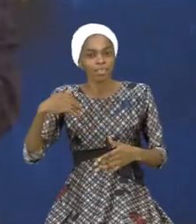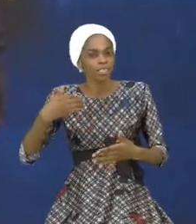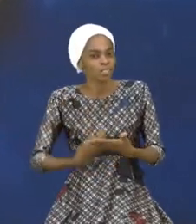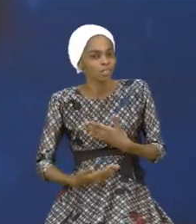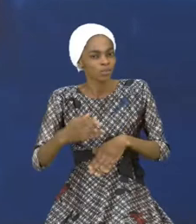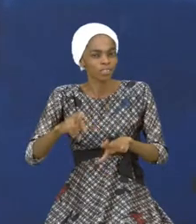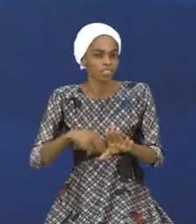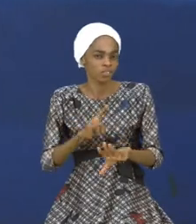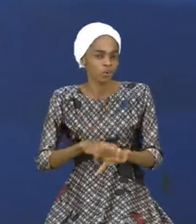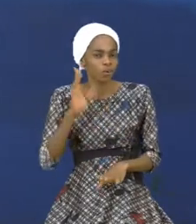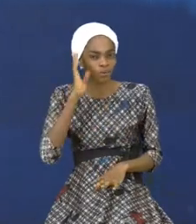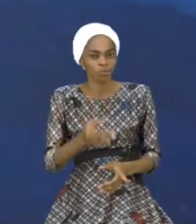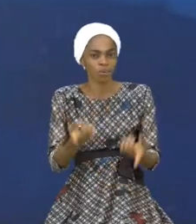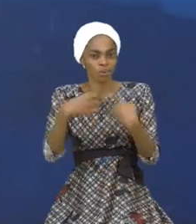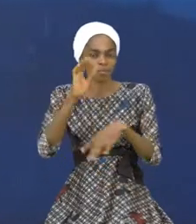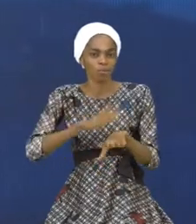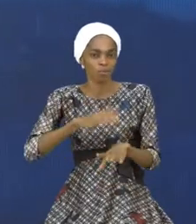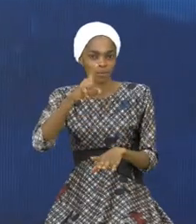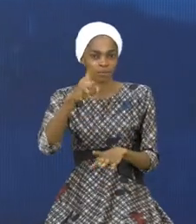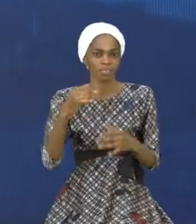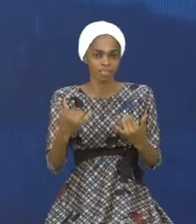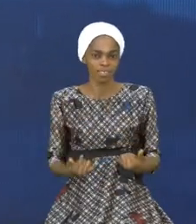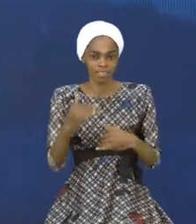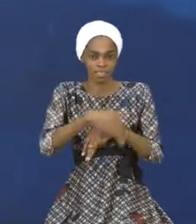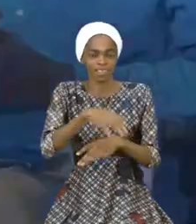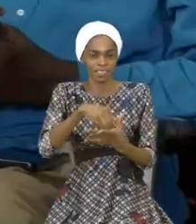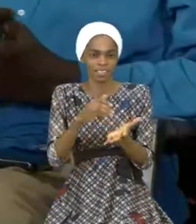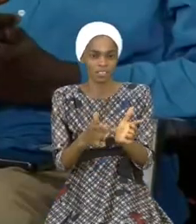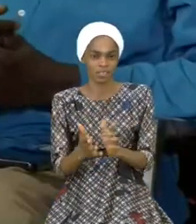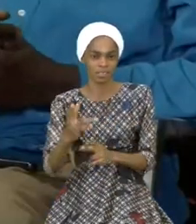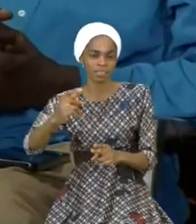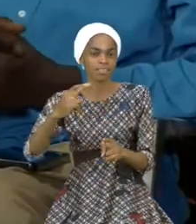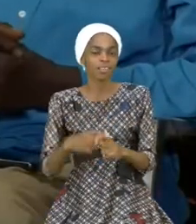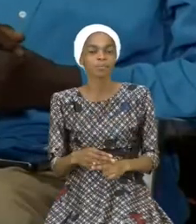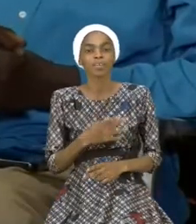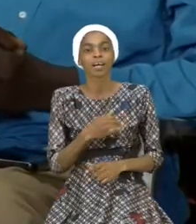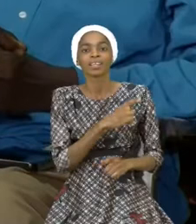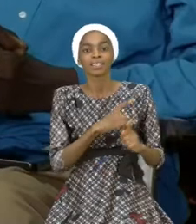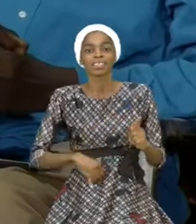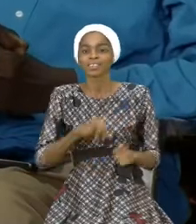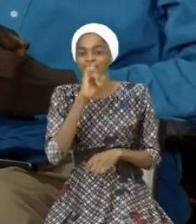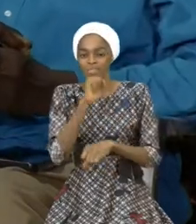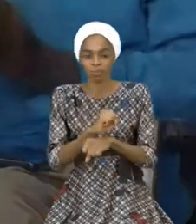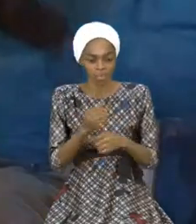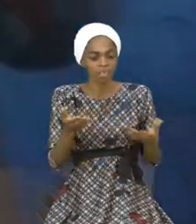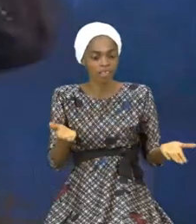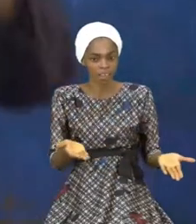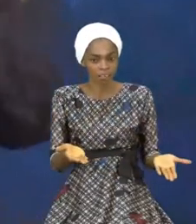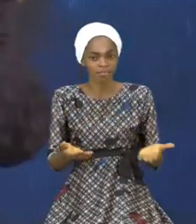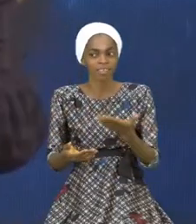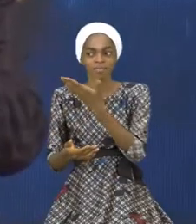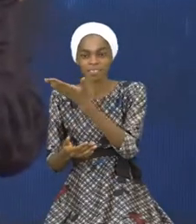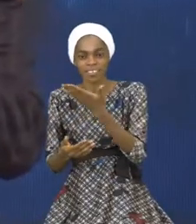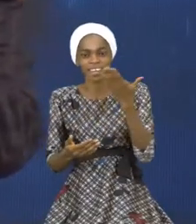will come upon you tonight in Jesus' name. As the Lord is walking here, over